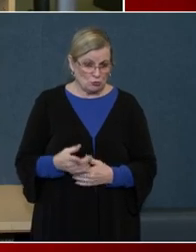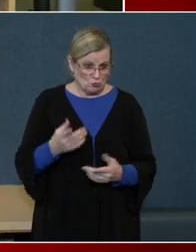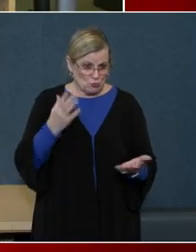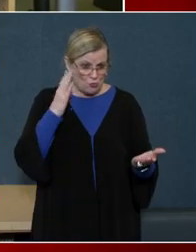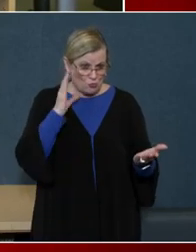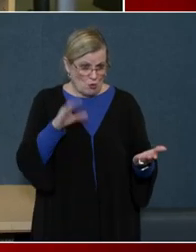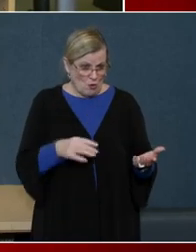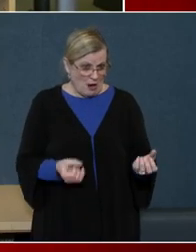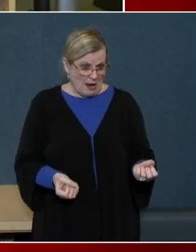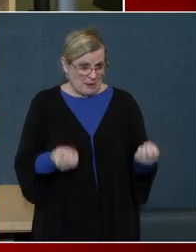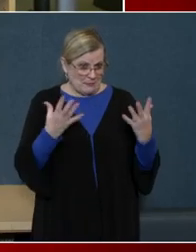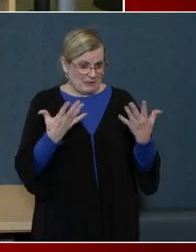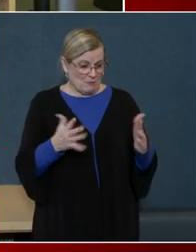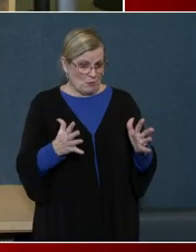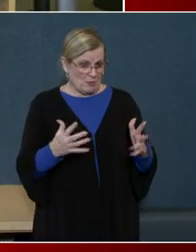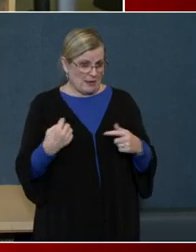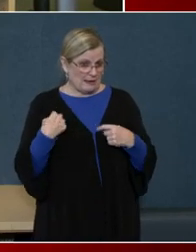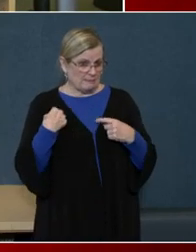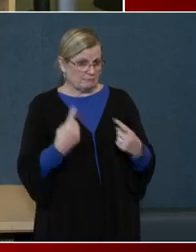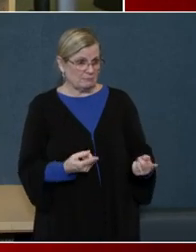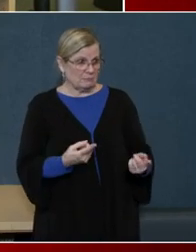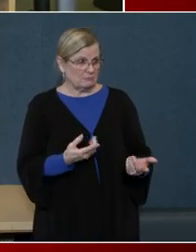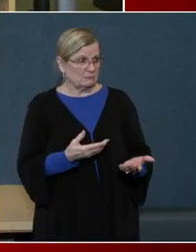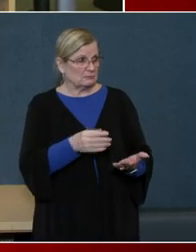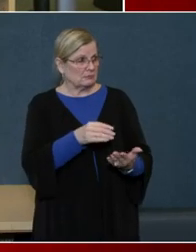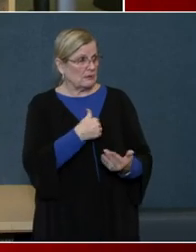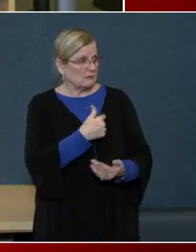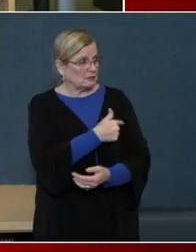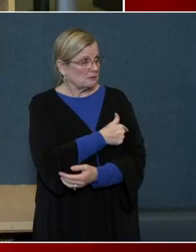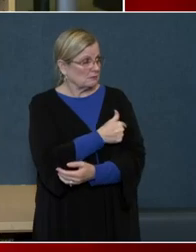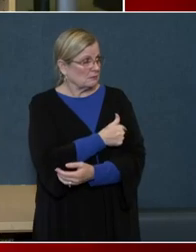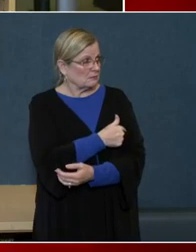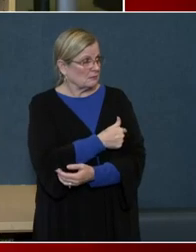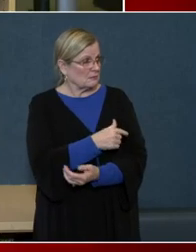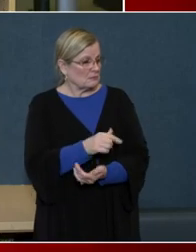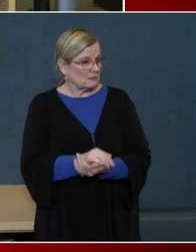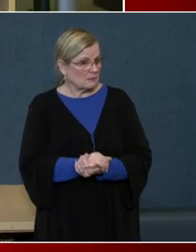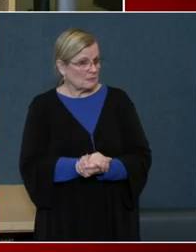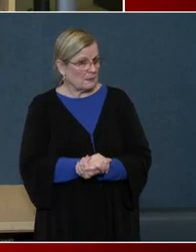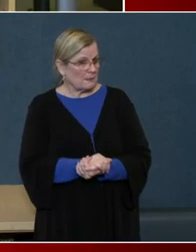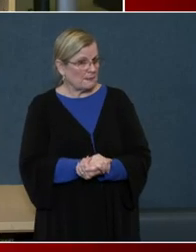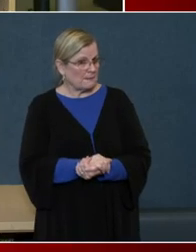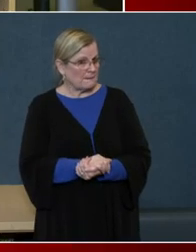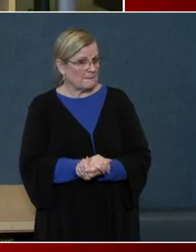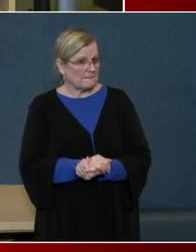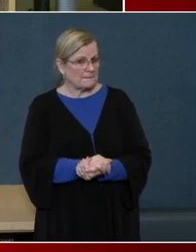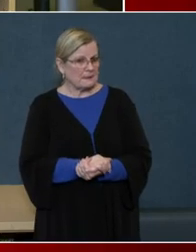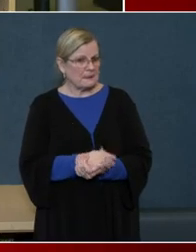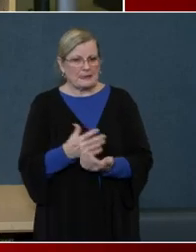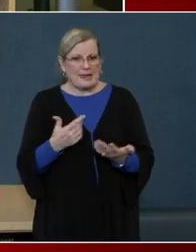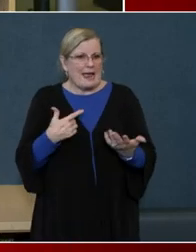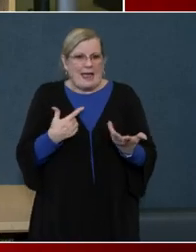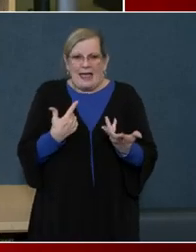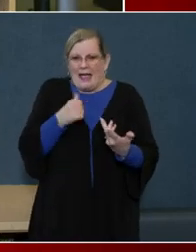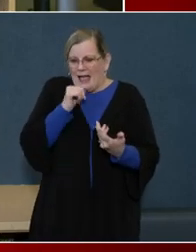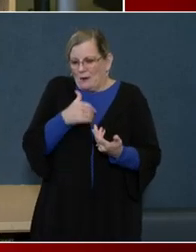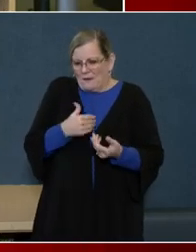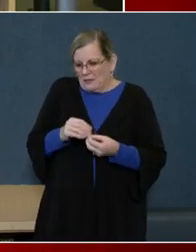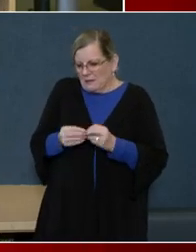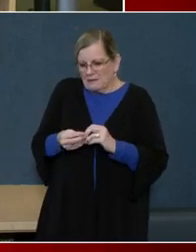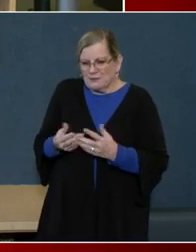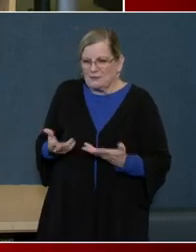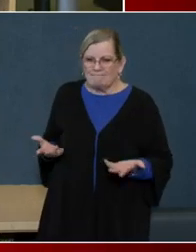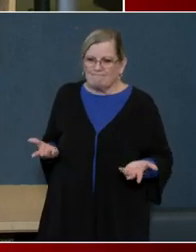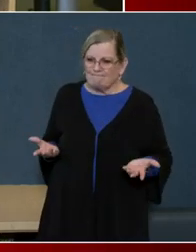far, what percentage of students so far have complied with that? And so again, I don't have numbers today that I can share with you on